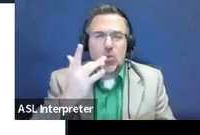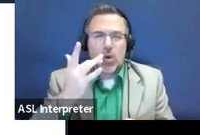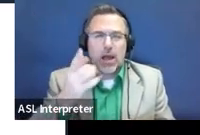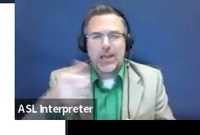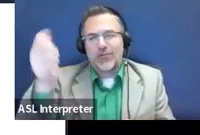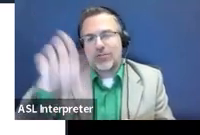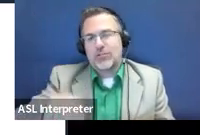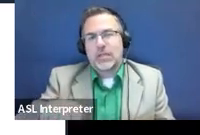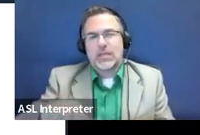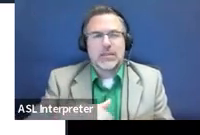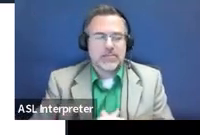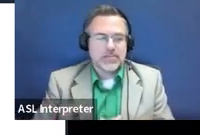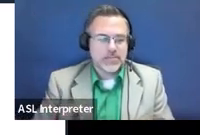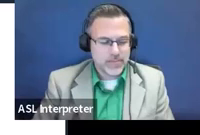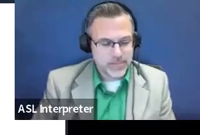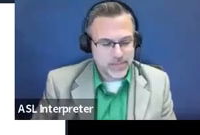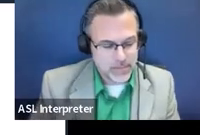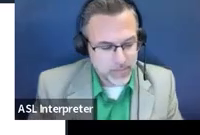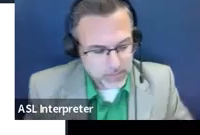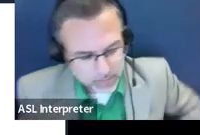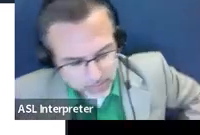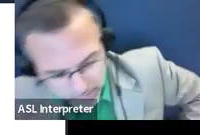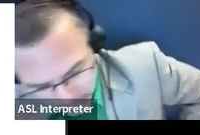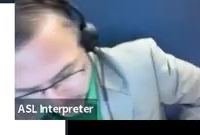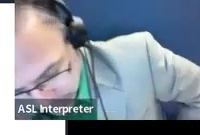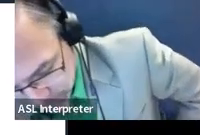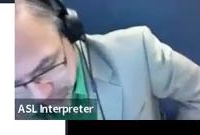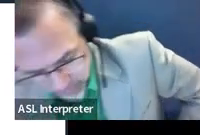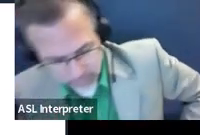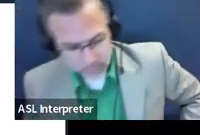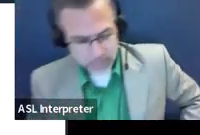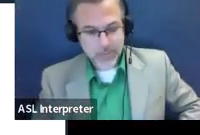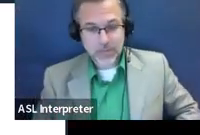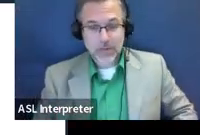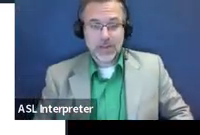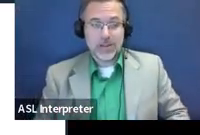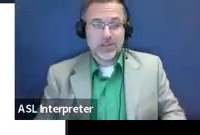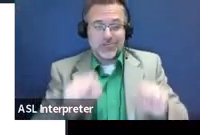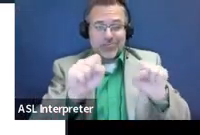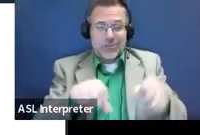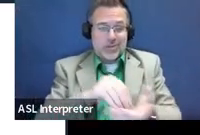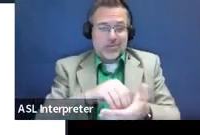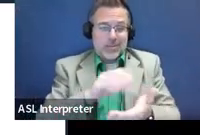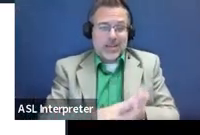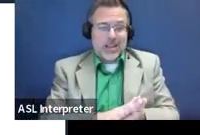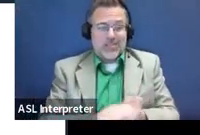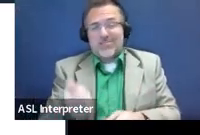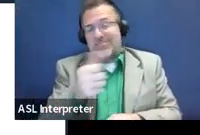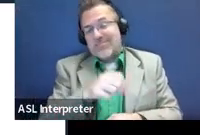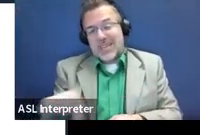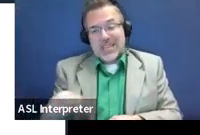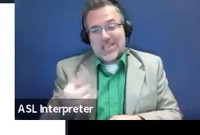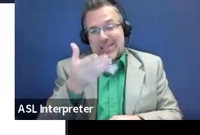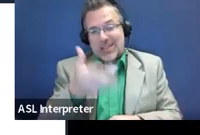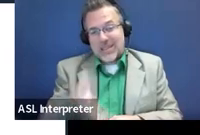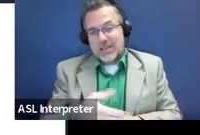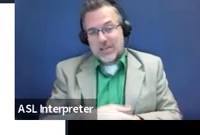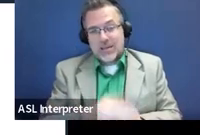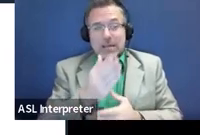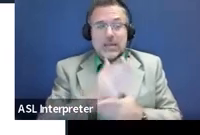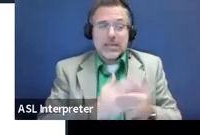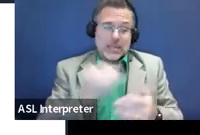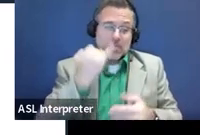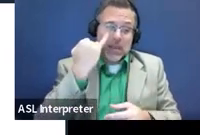rejected. So you can put pretty much anything here. This is, some ideas are why